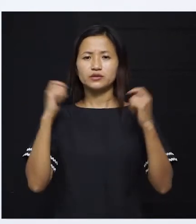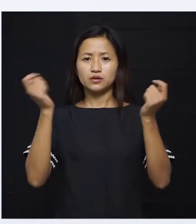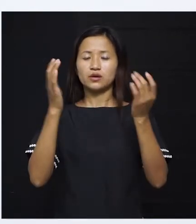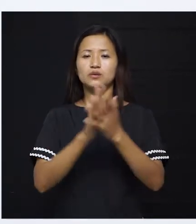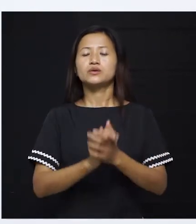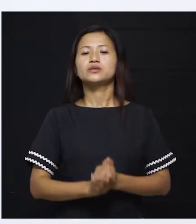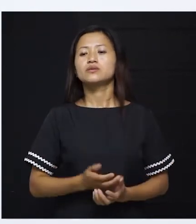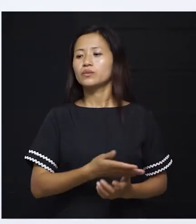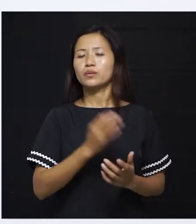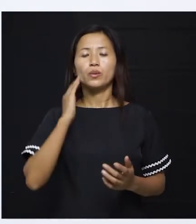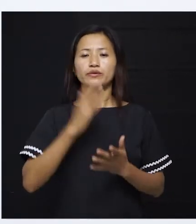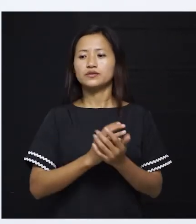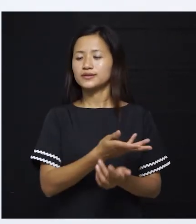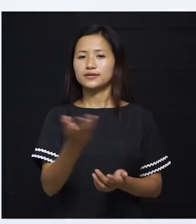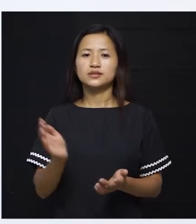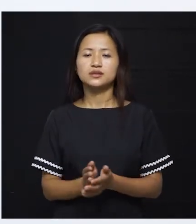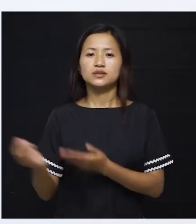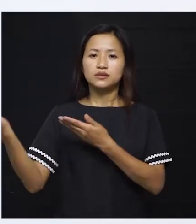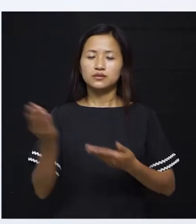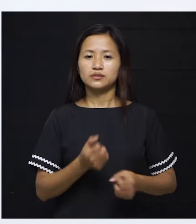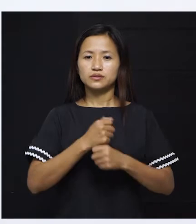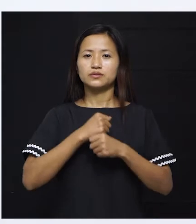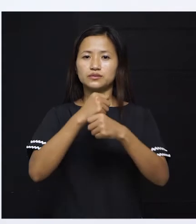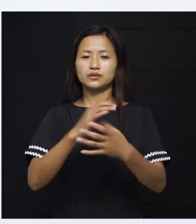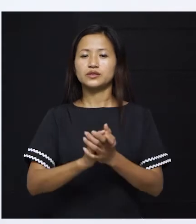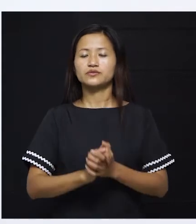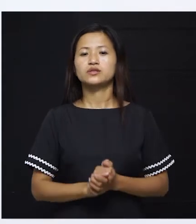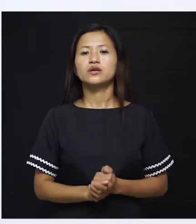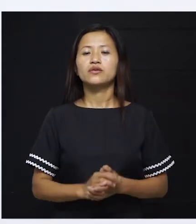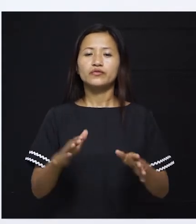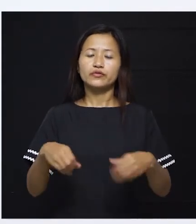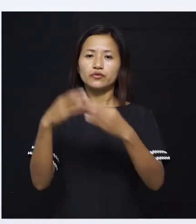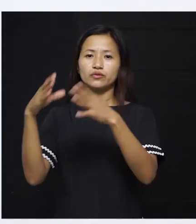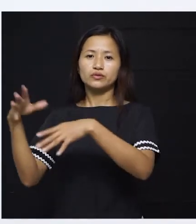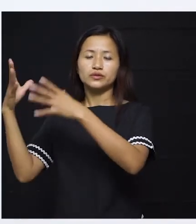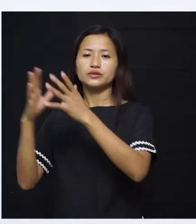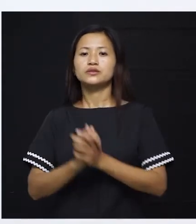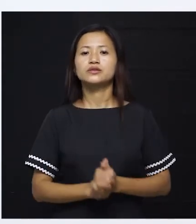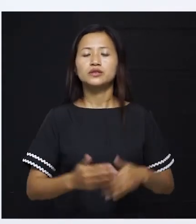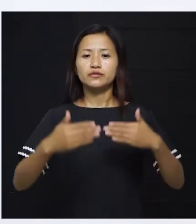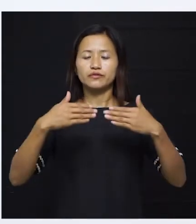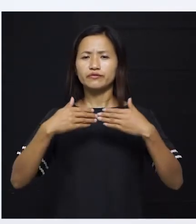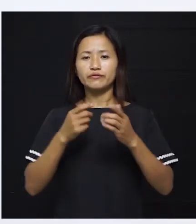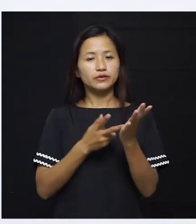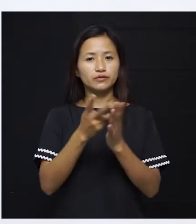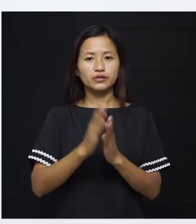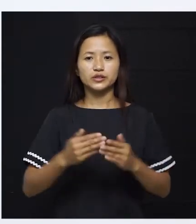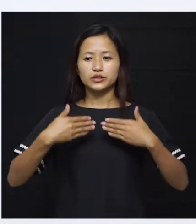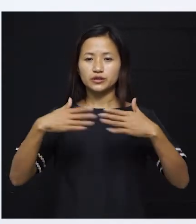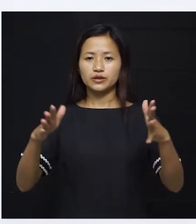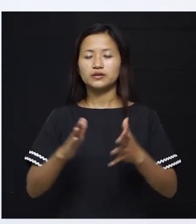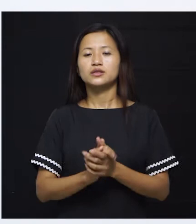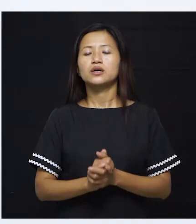village whenever they are bringing the village gate from the forest. So this village gate is usually made from a